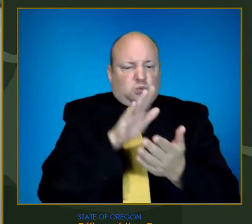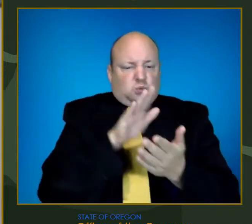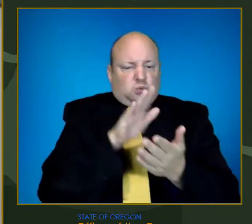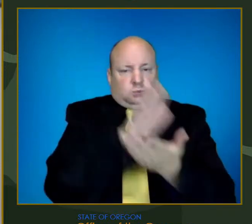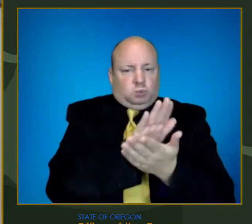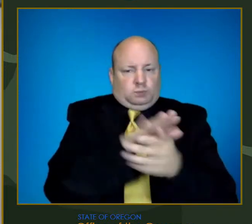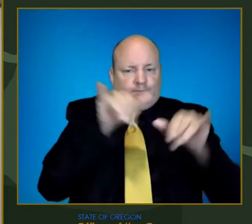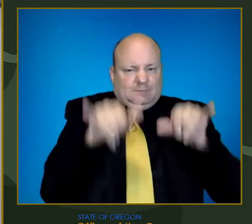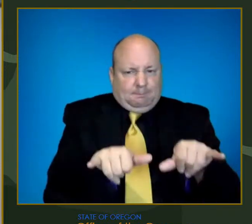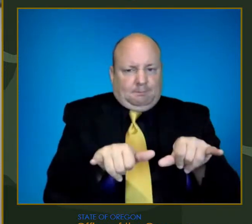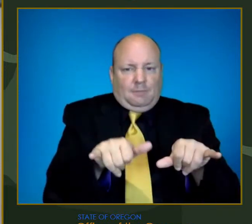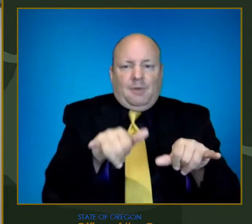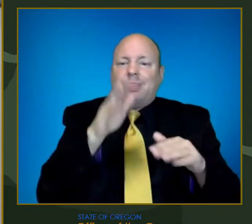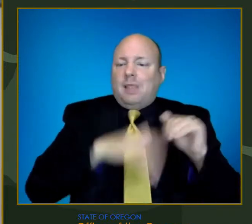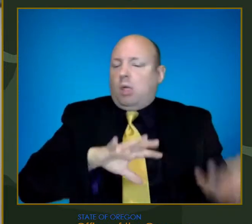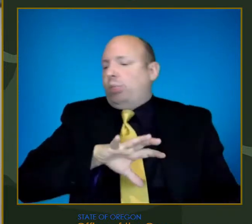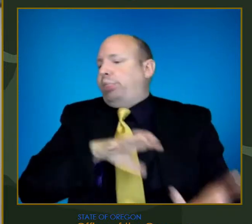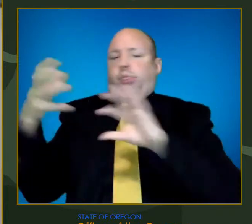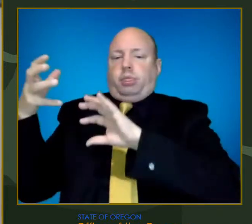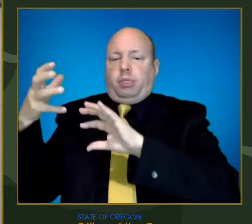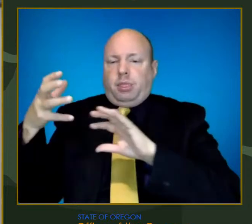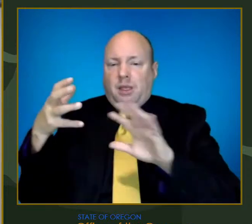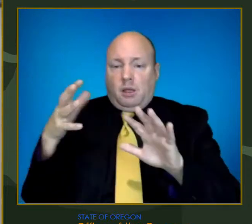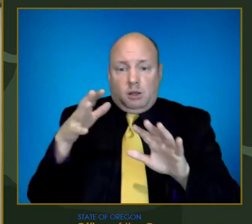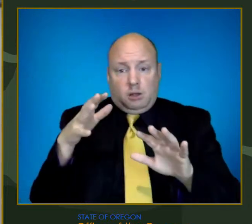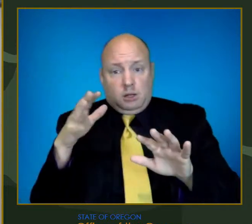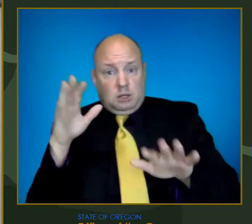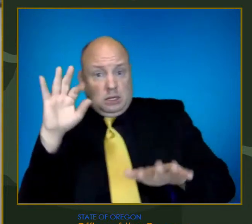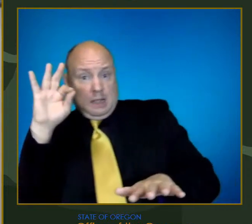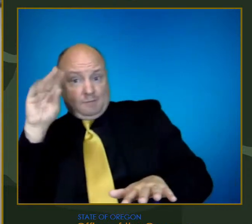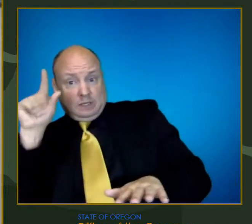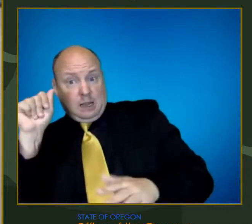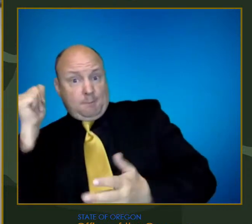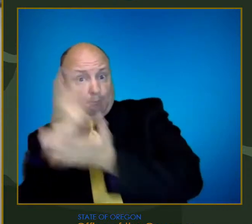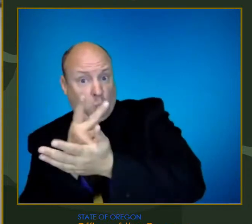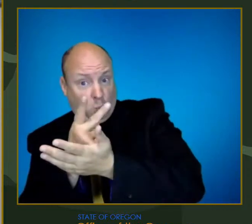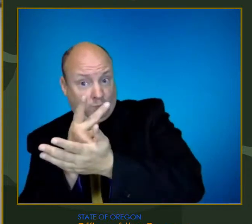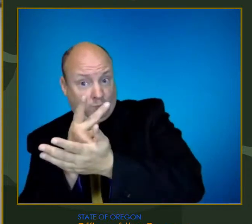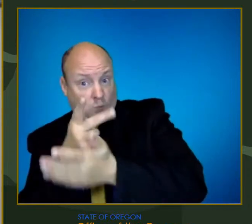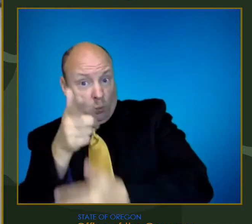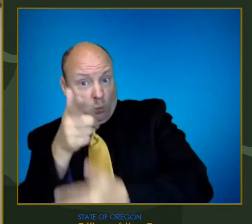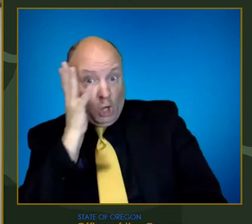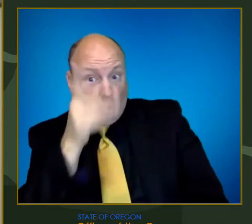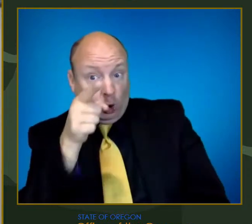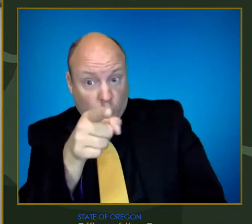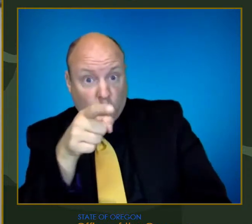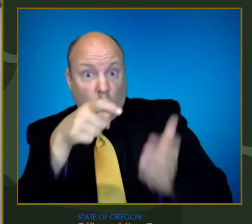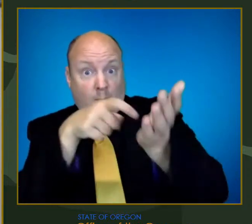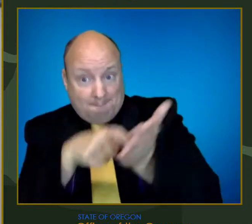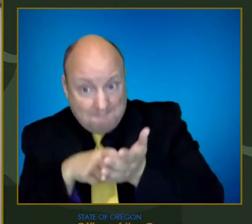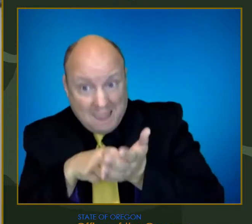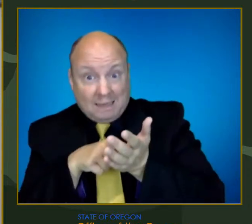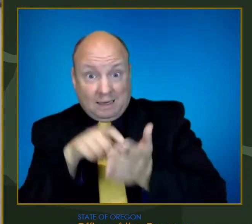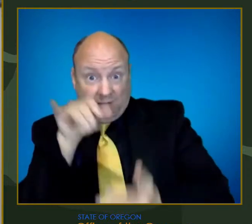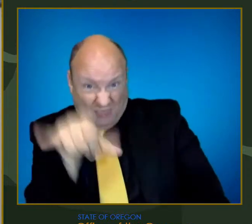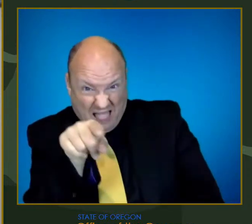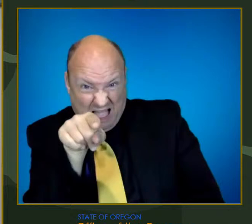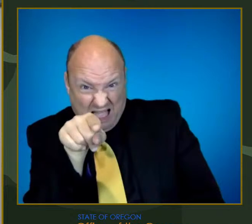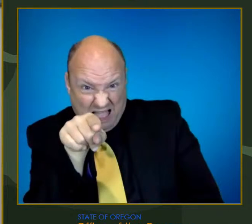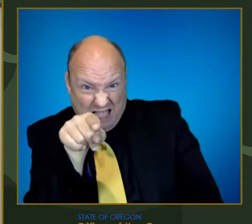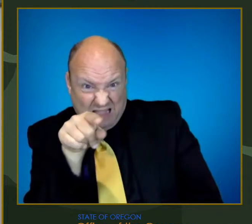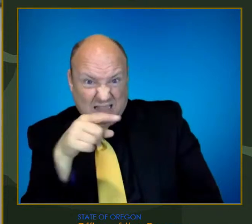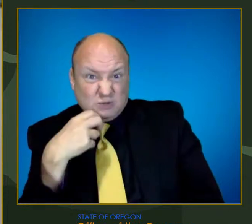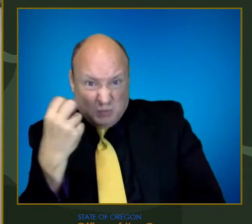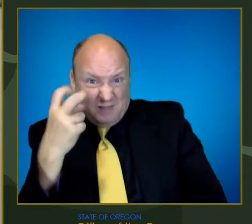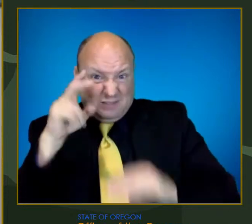But will you go ahead once there's full federal approval and mandate that, like the teachers and the staff? As I just said, all options are on the table.